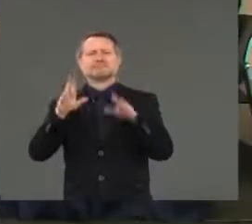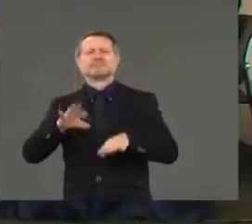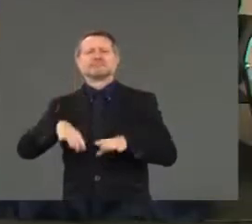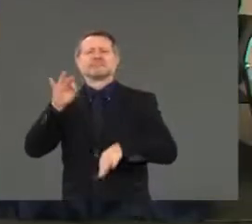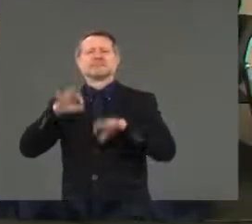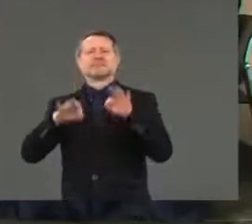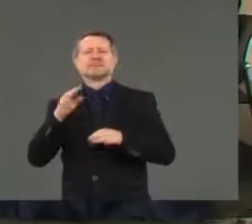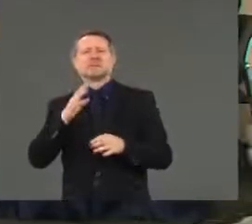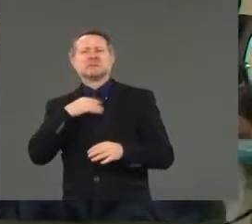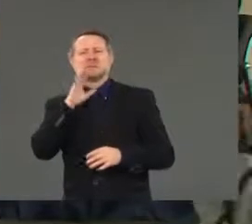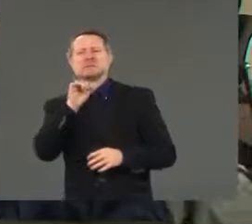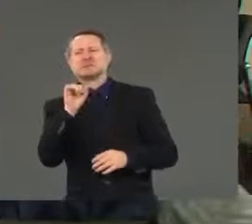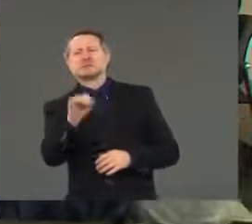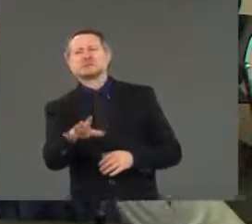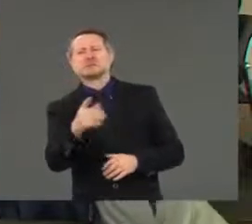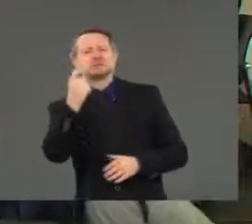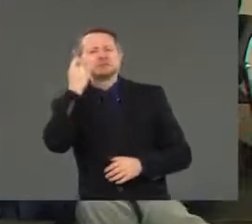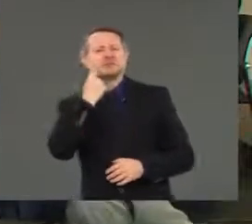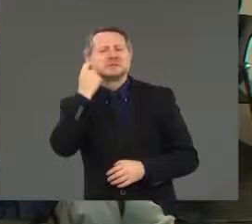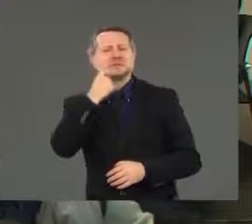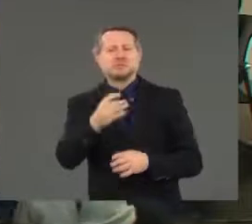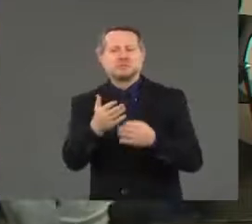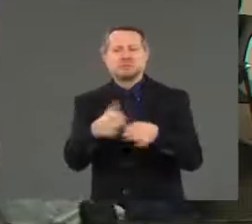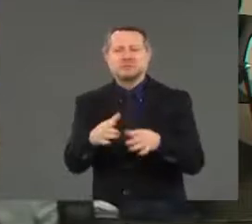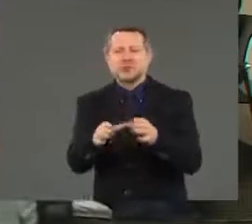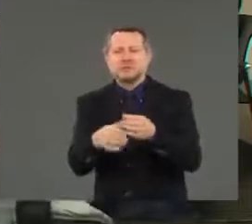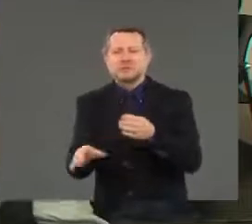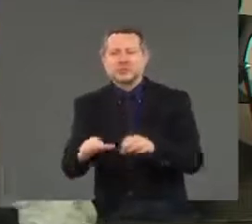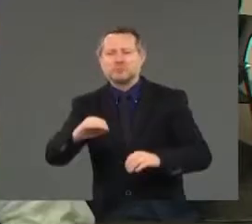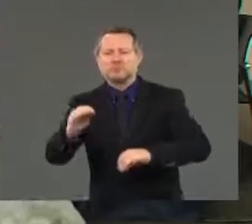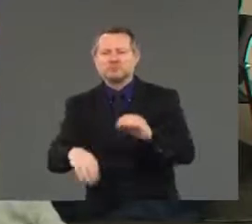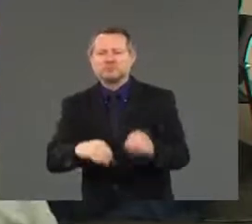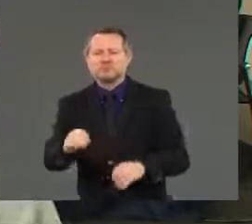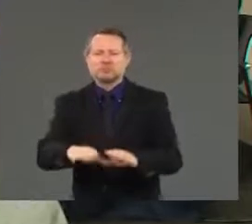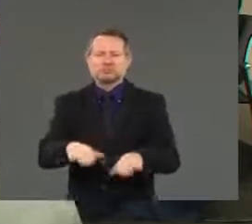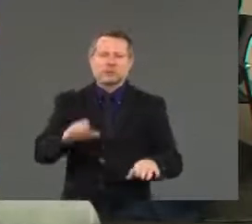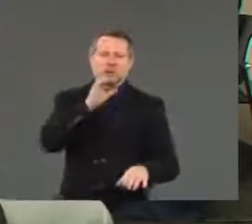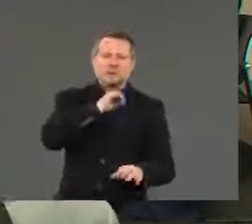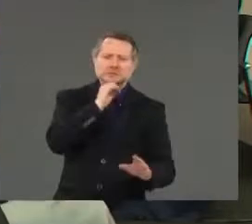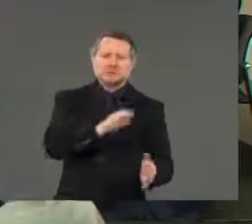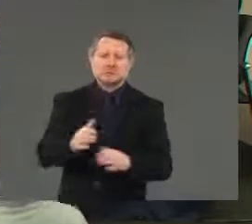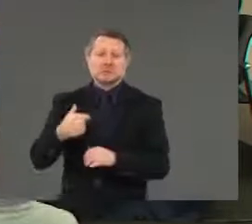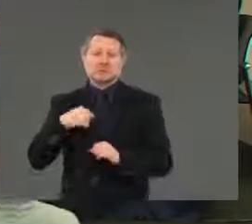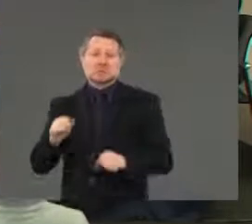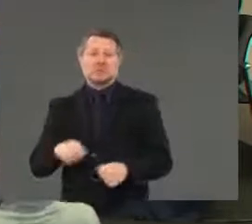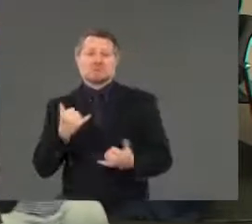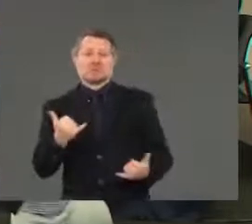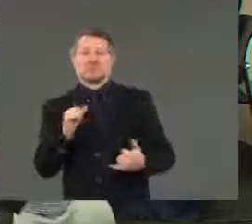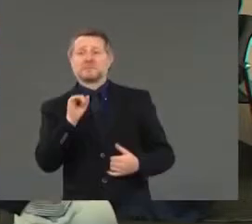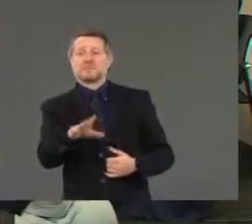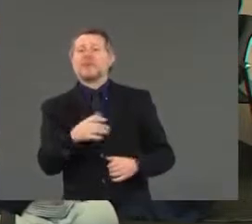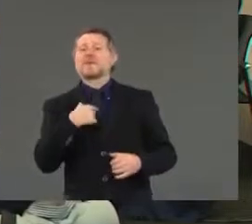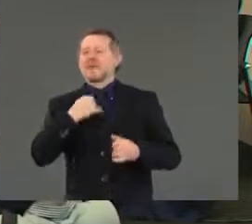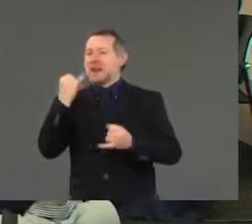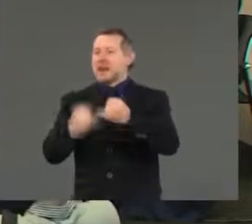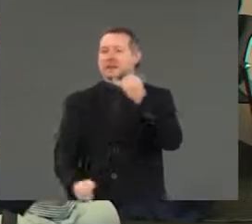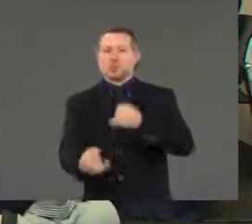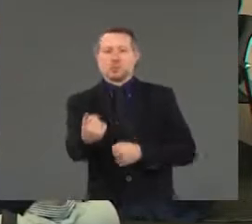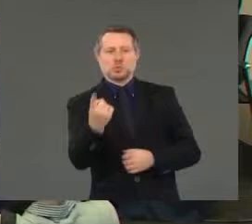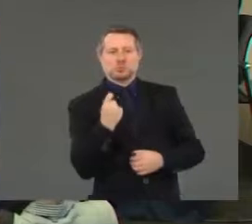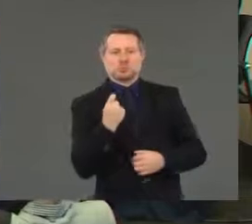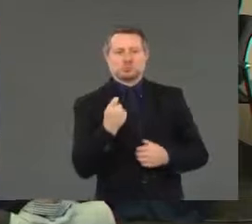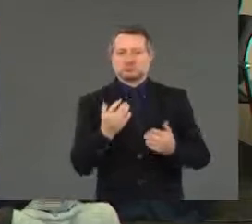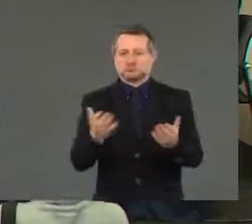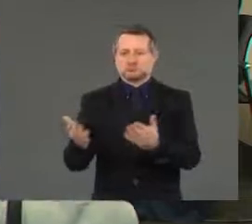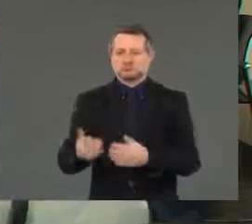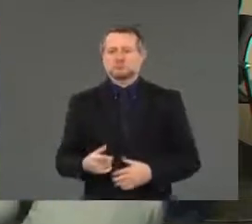most recent breakdown of the cases that we have in New York. We can get you that today. Last question? So I just wanted to ask